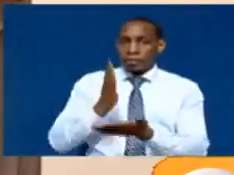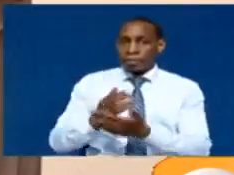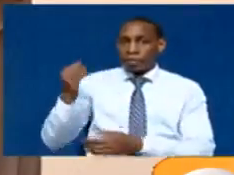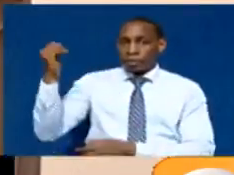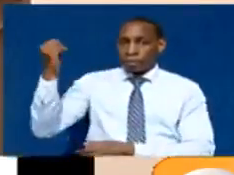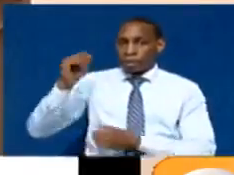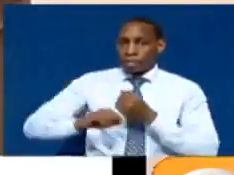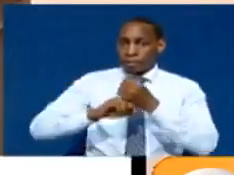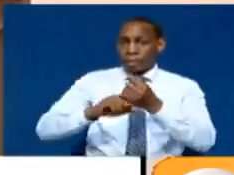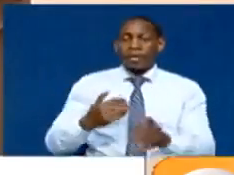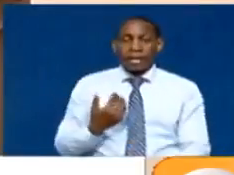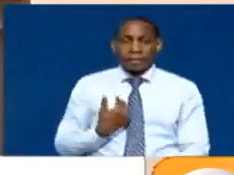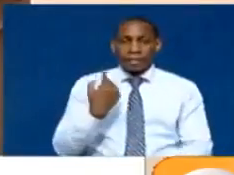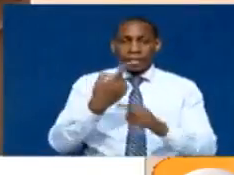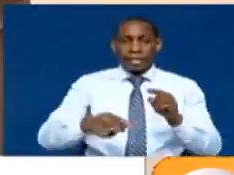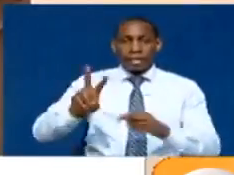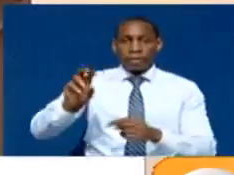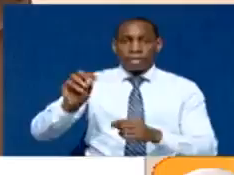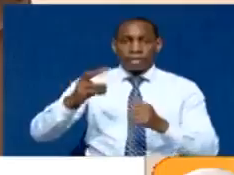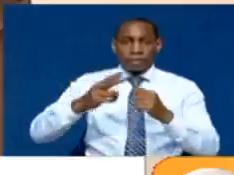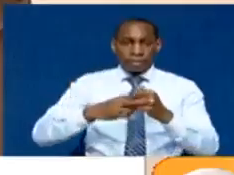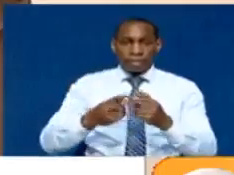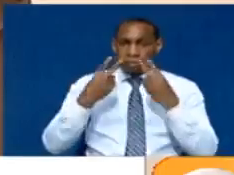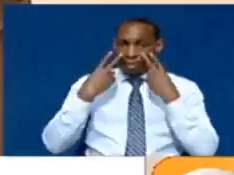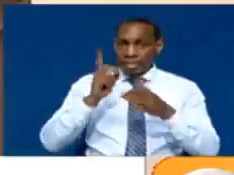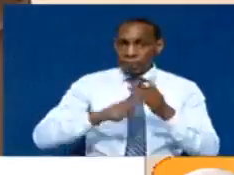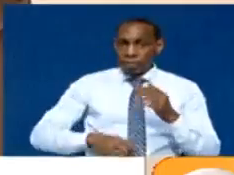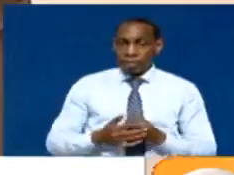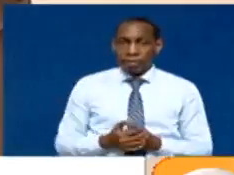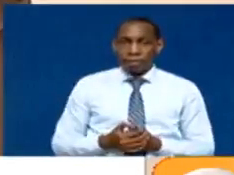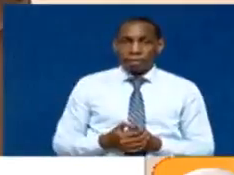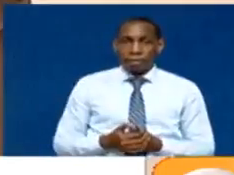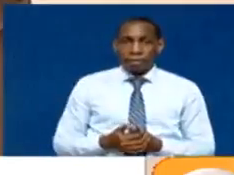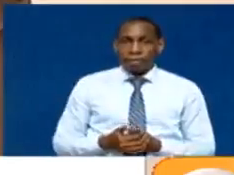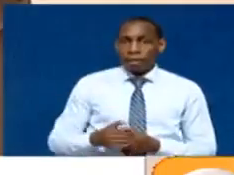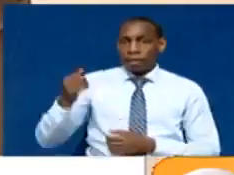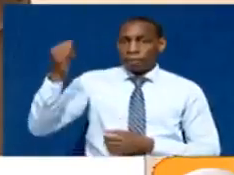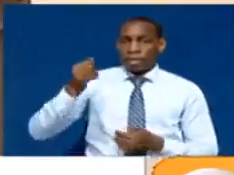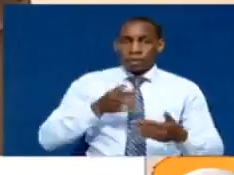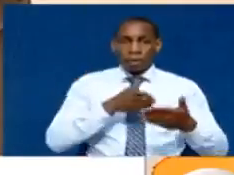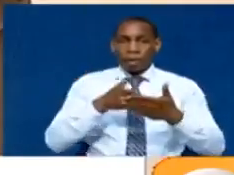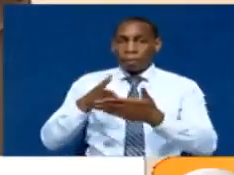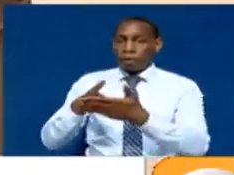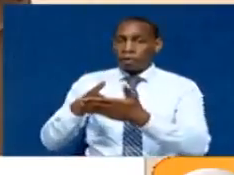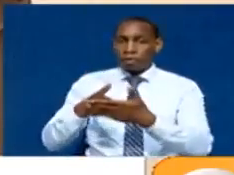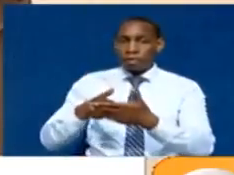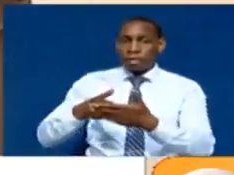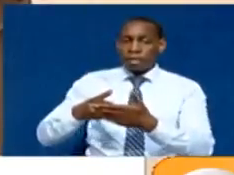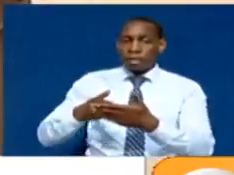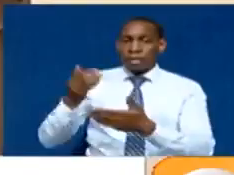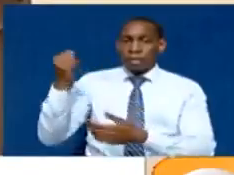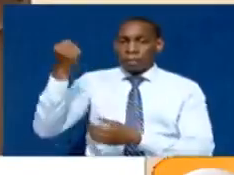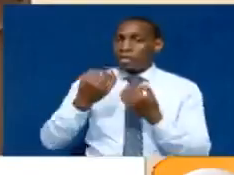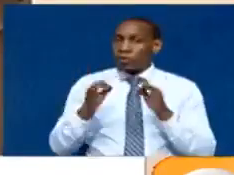goodwill will be there in 2027. So what we are seeing now is you may consider as political pushback and political